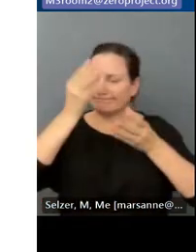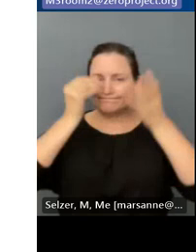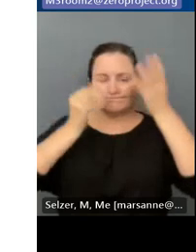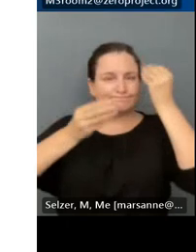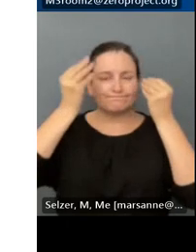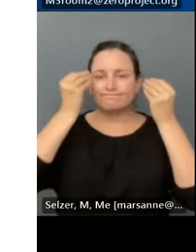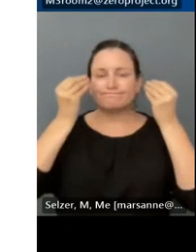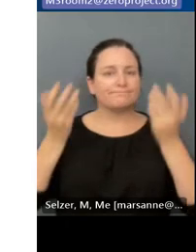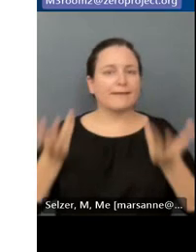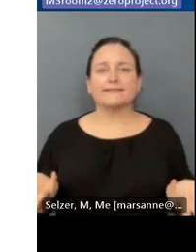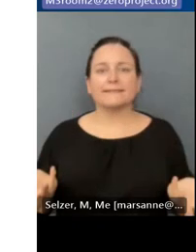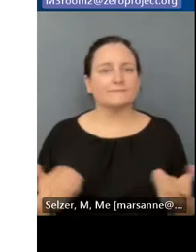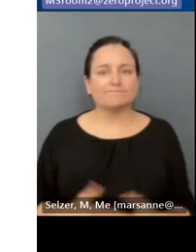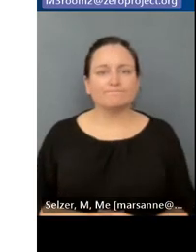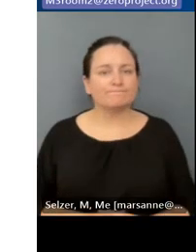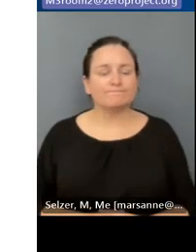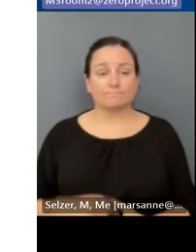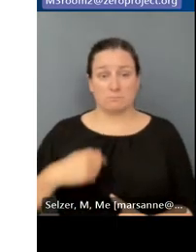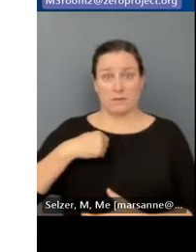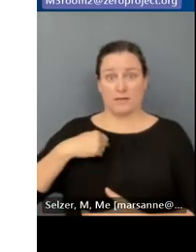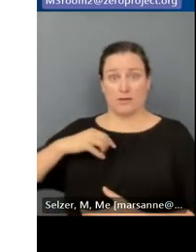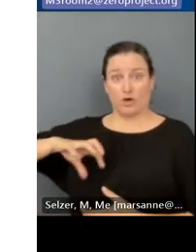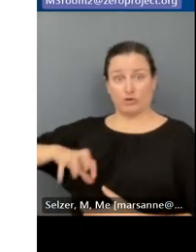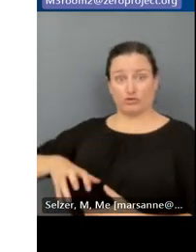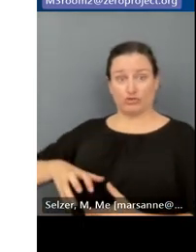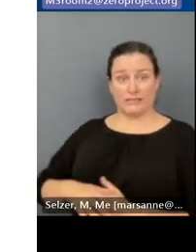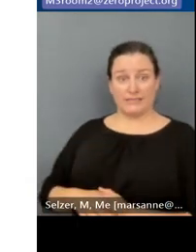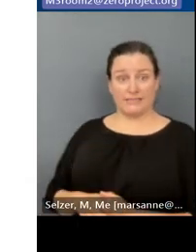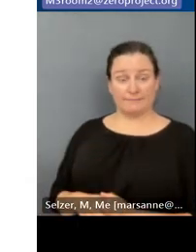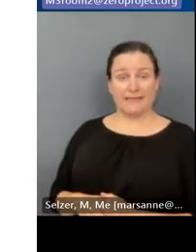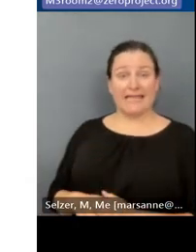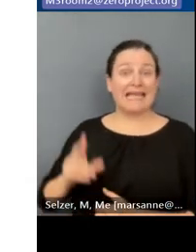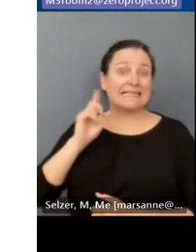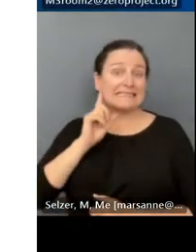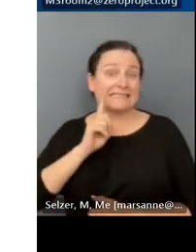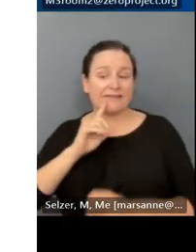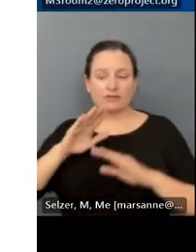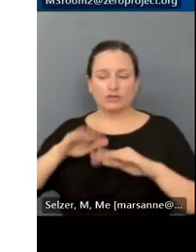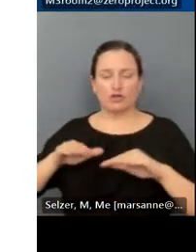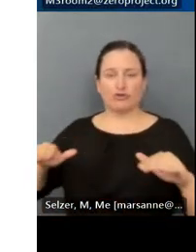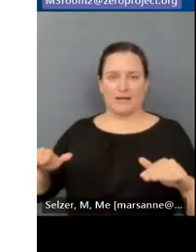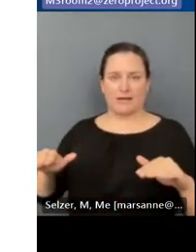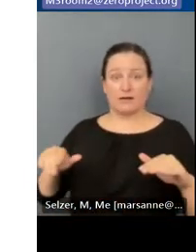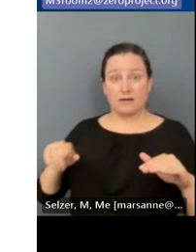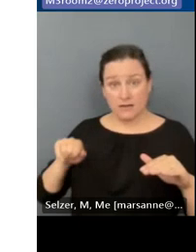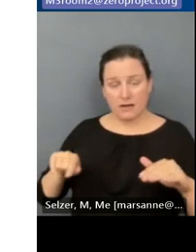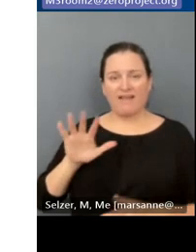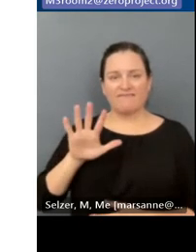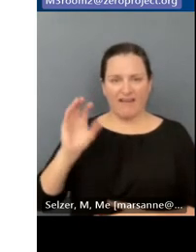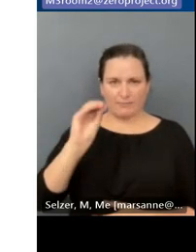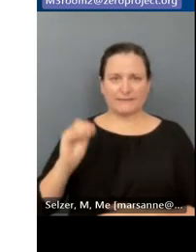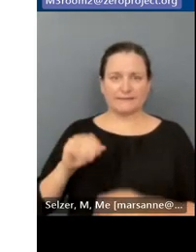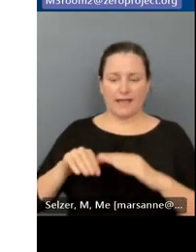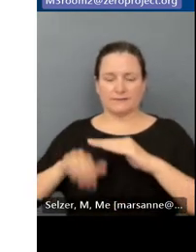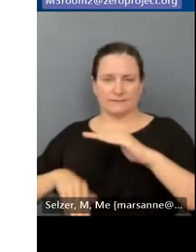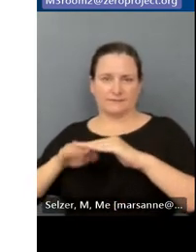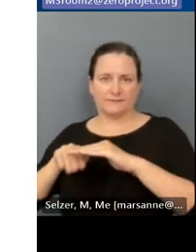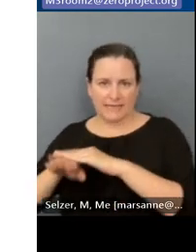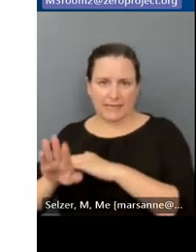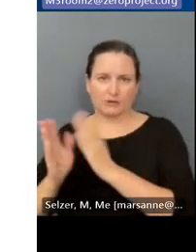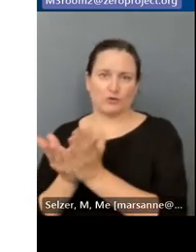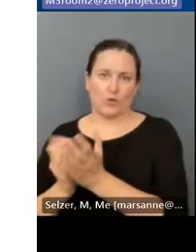country, less than 5% of deaf children attend school. Less than 1% get